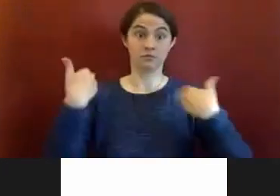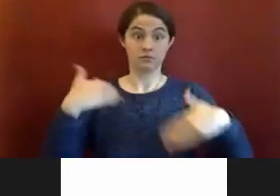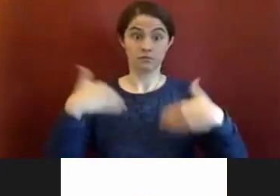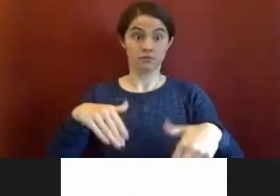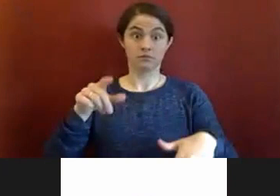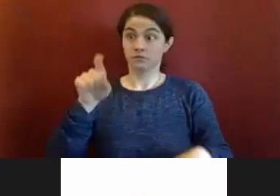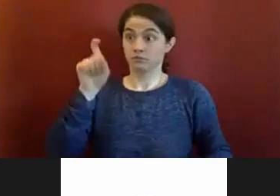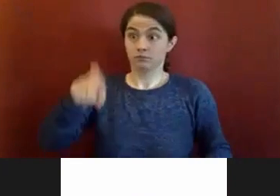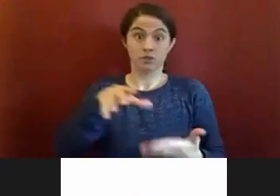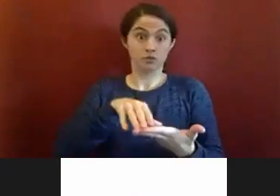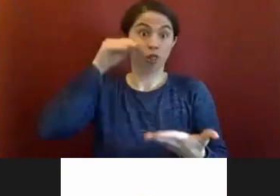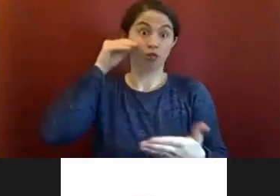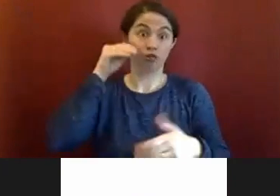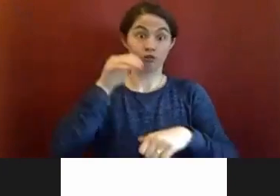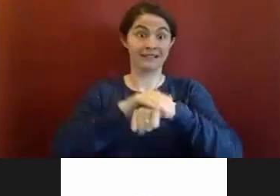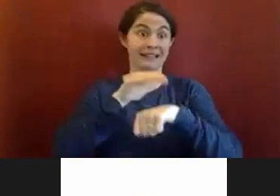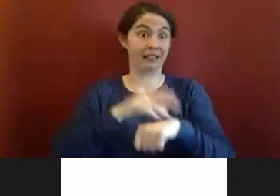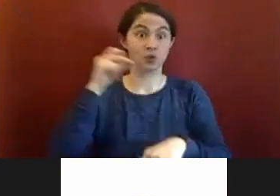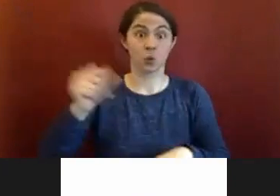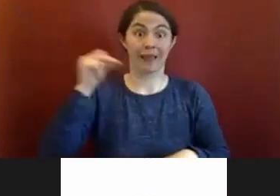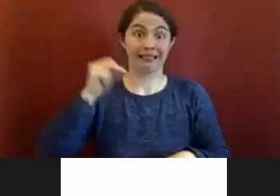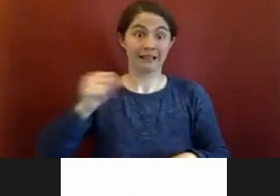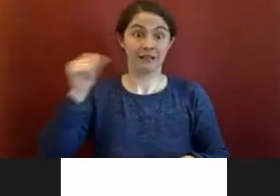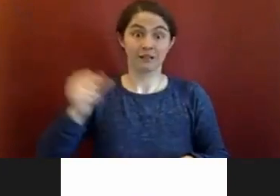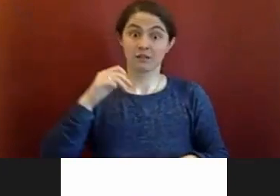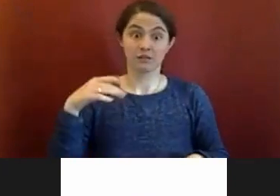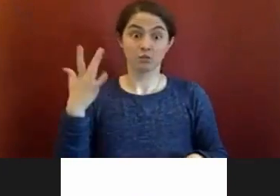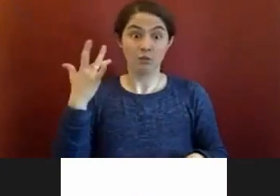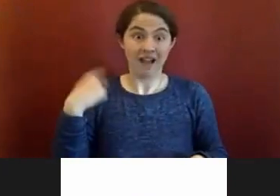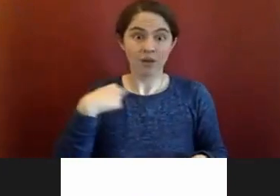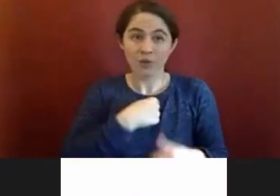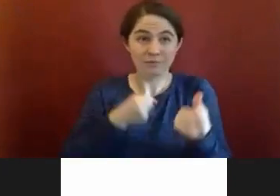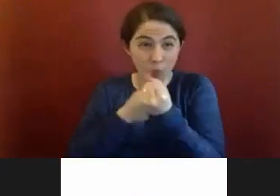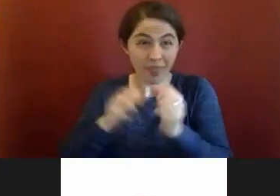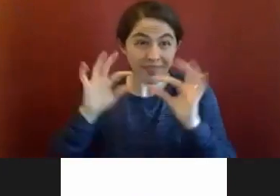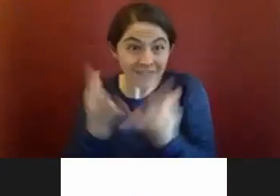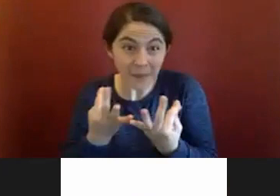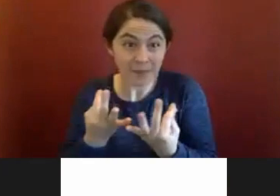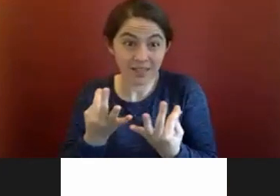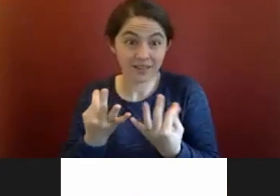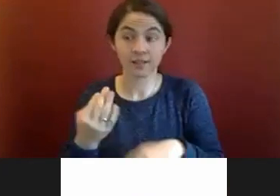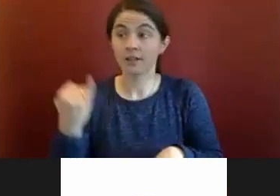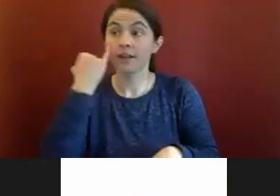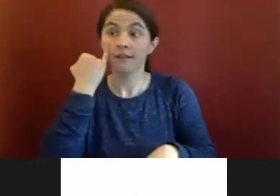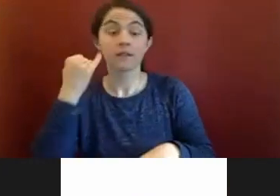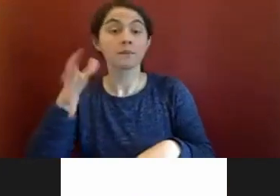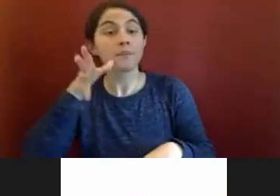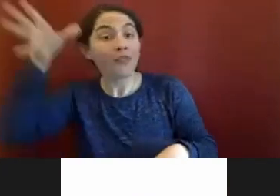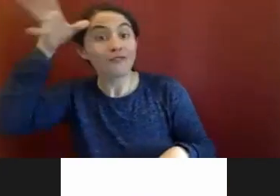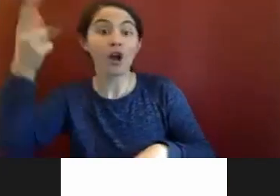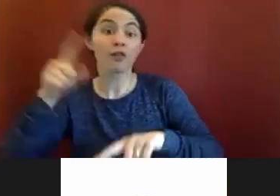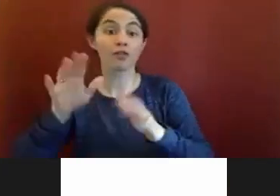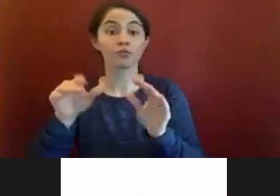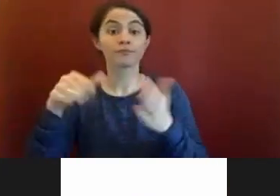were the backbone for our families. If they couldn't read a letter, if they